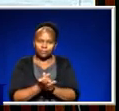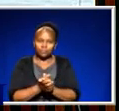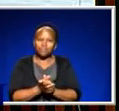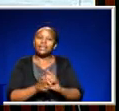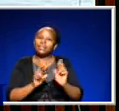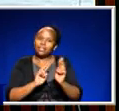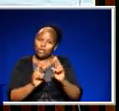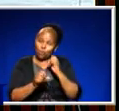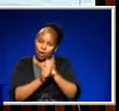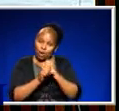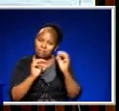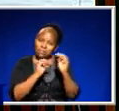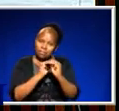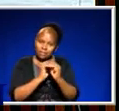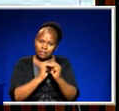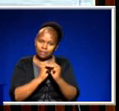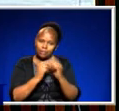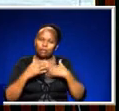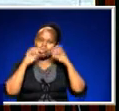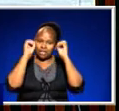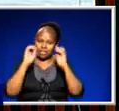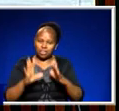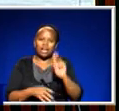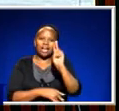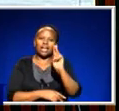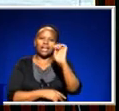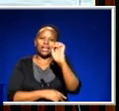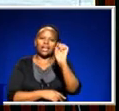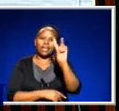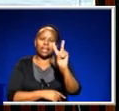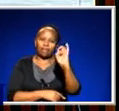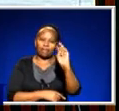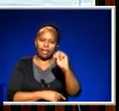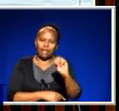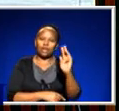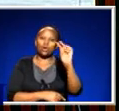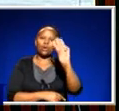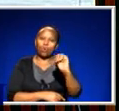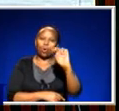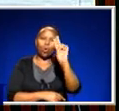and let's do mathematics. I'm your teacher, Kevin Mohea.